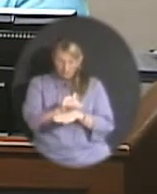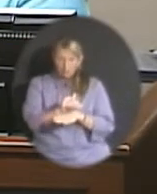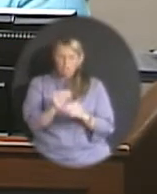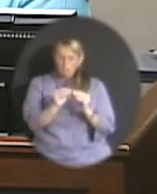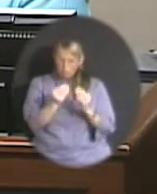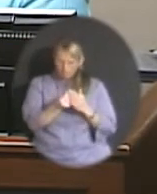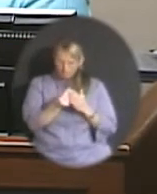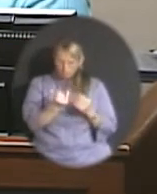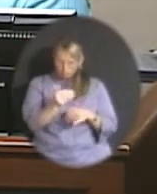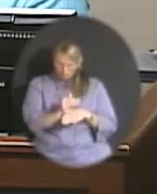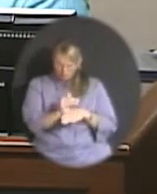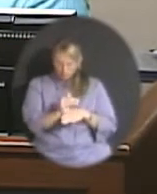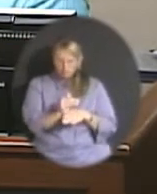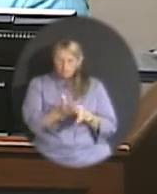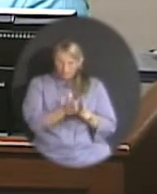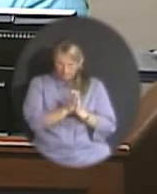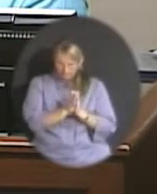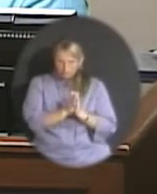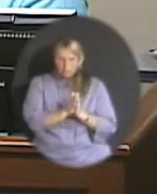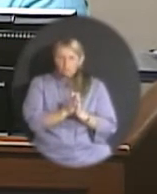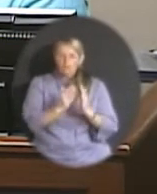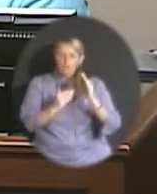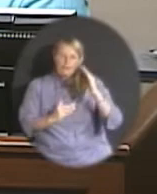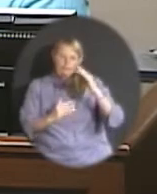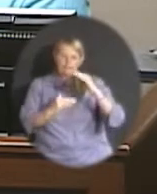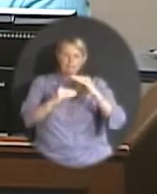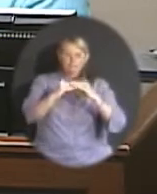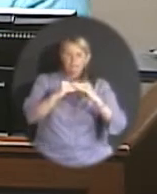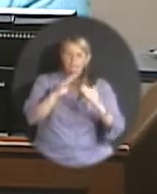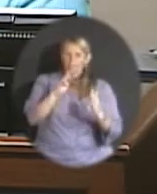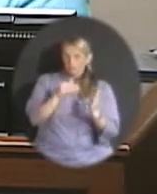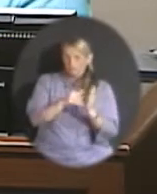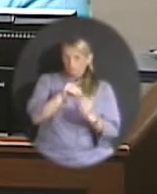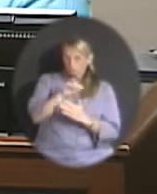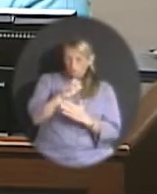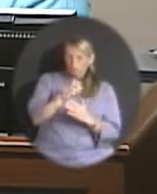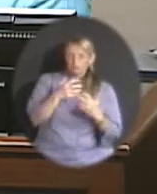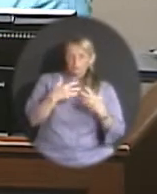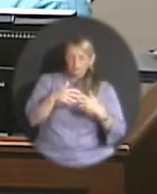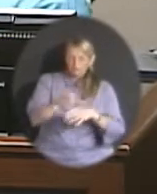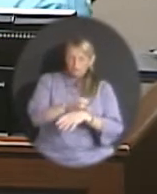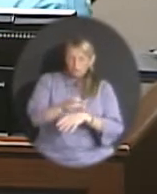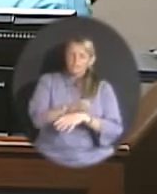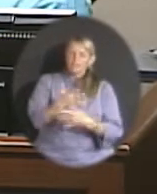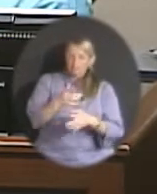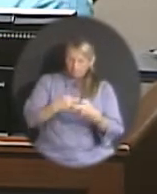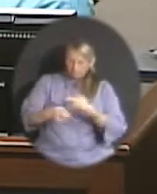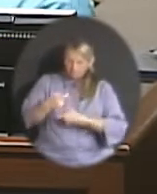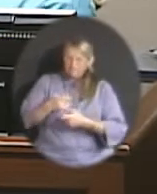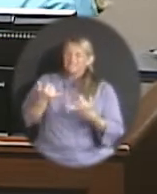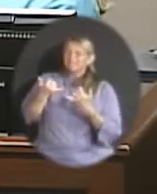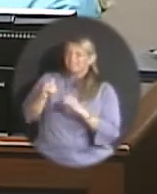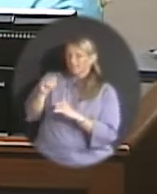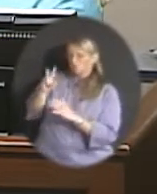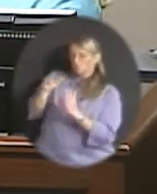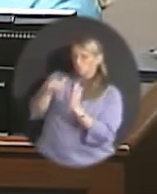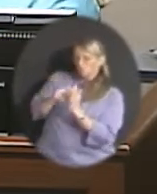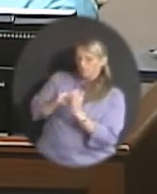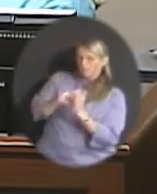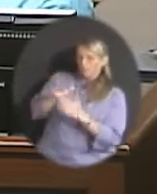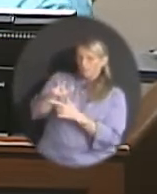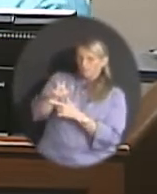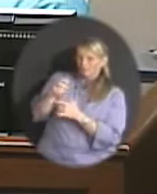So that gets us up to 4,100 of those machines that have been replaced. So we still have about 2,300 that are still